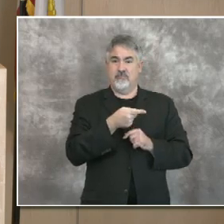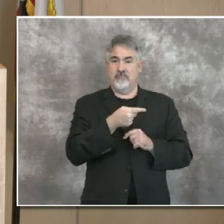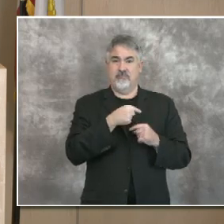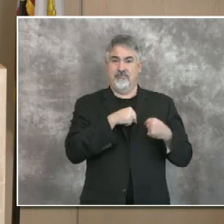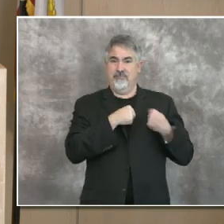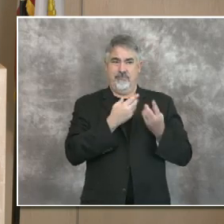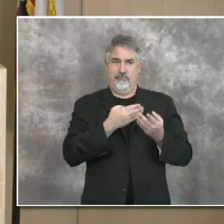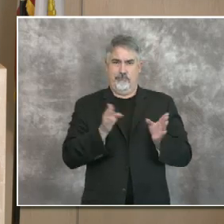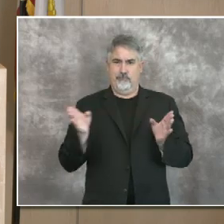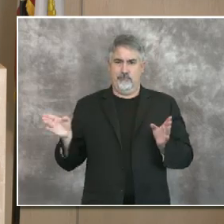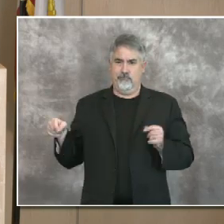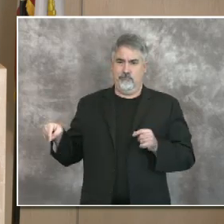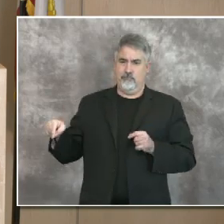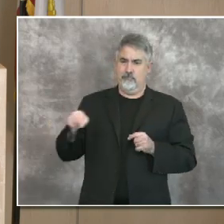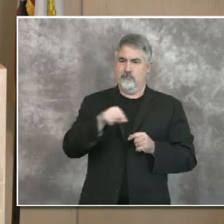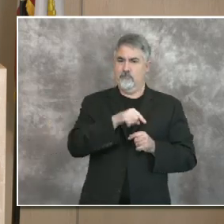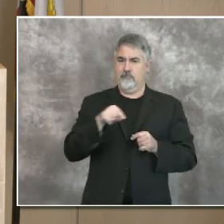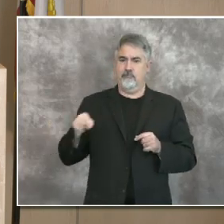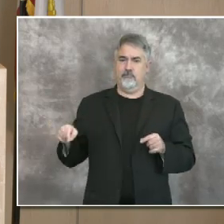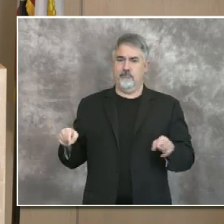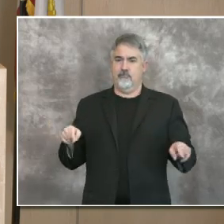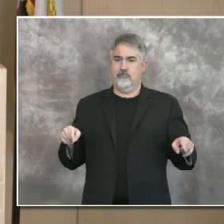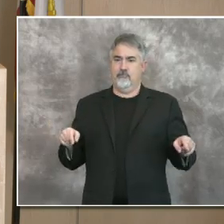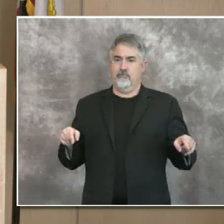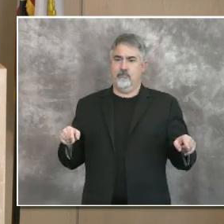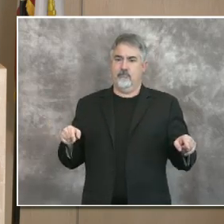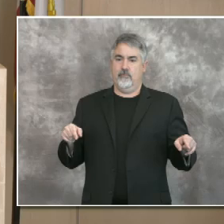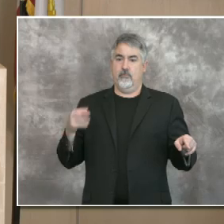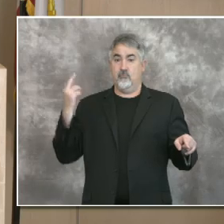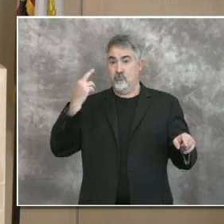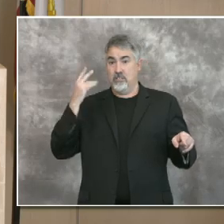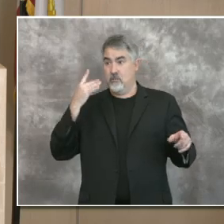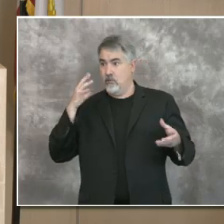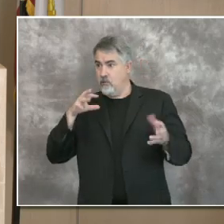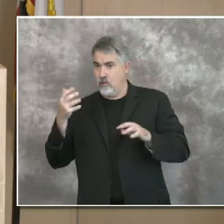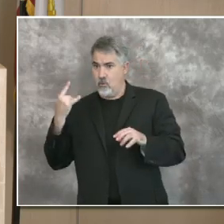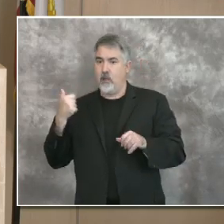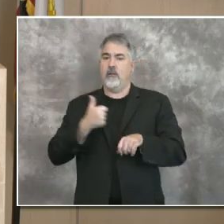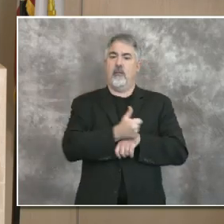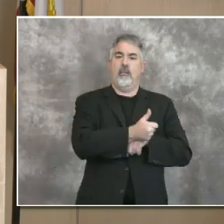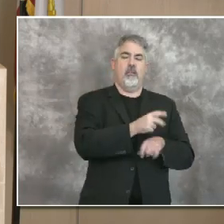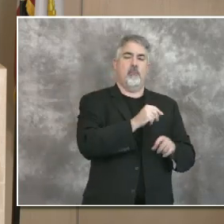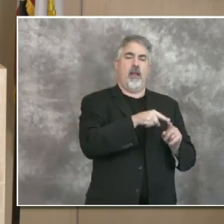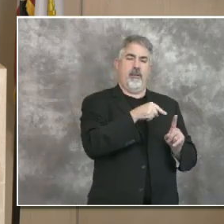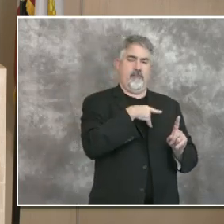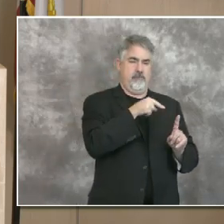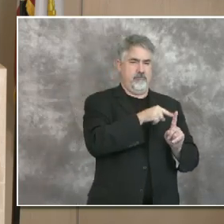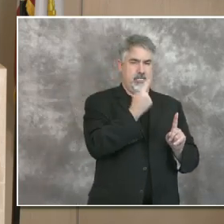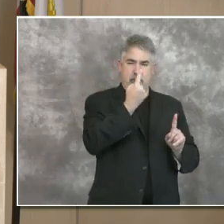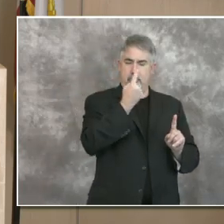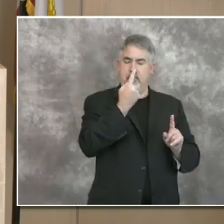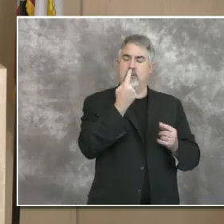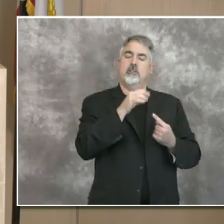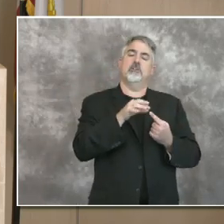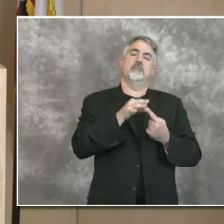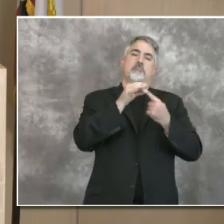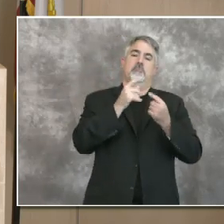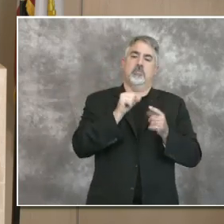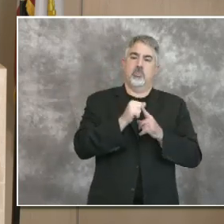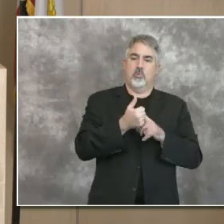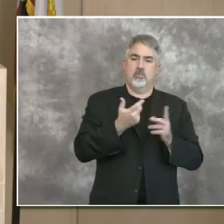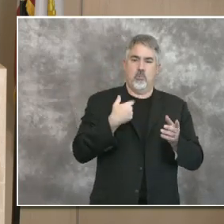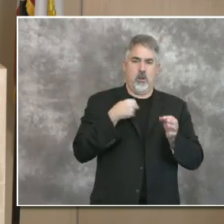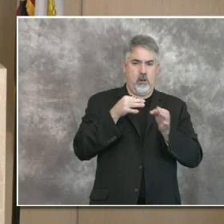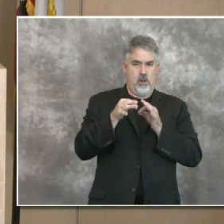think that that is not the situation. We are very concerned about that, however, and we continue to work with our